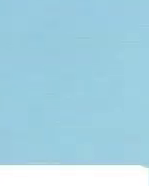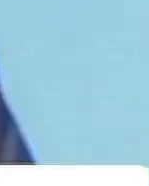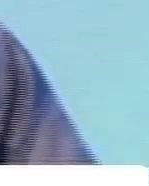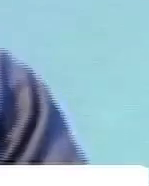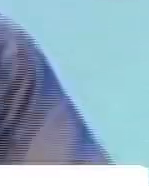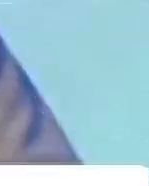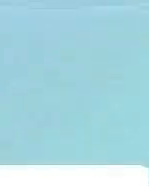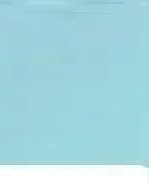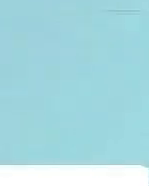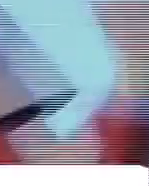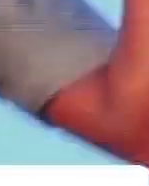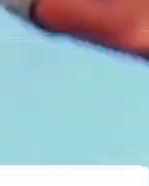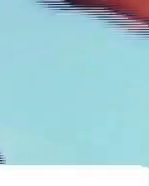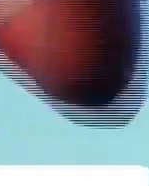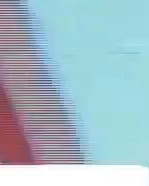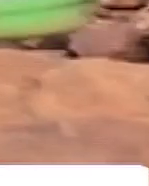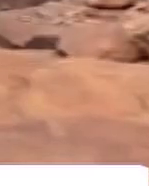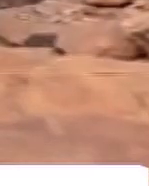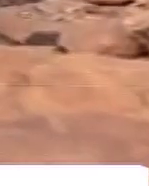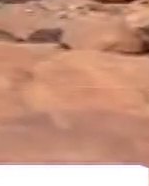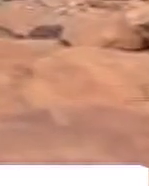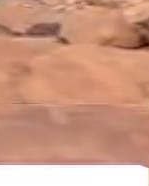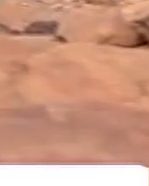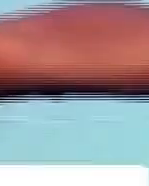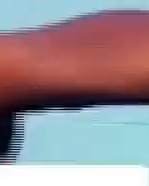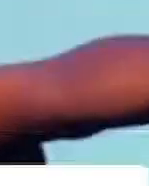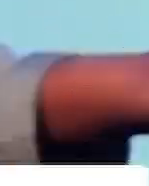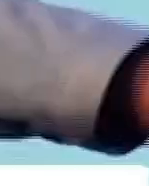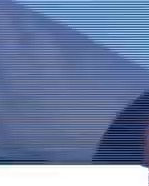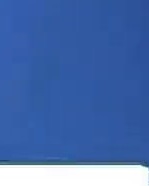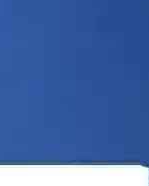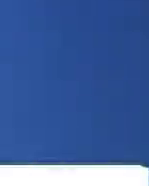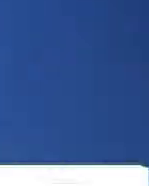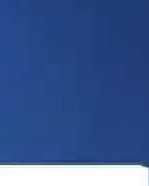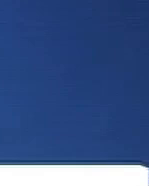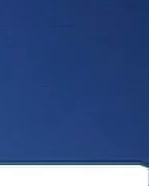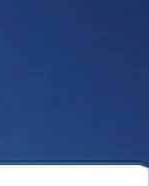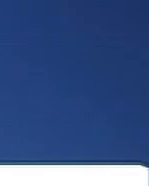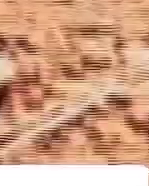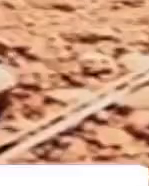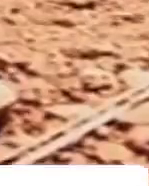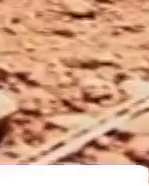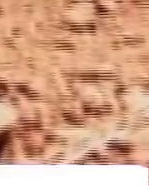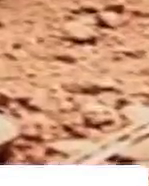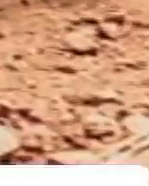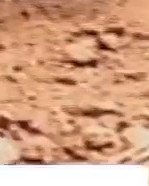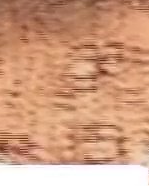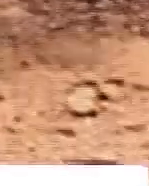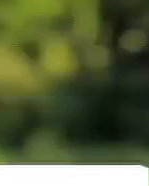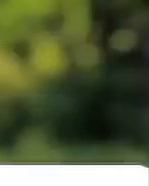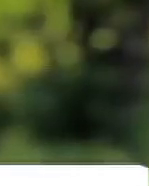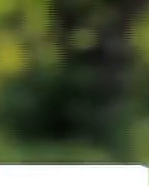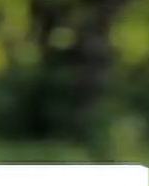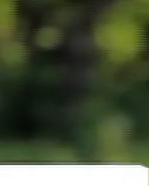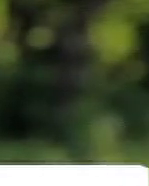stop at nothing till I meet my goals. And I will be someone, a warrior for a cause, a soldier for the truth, a cobbler for your